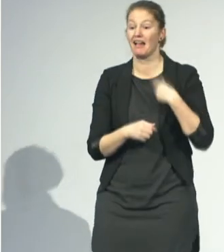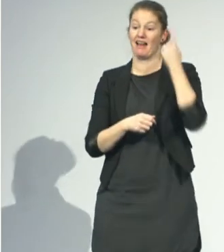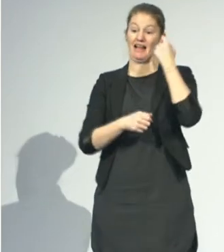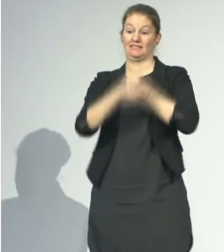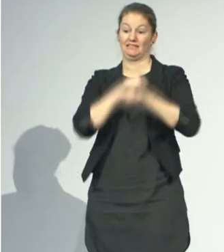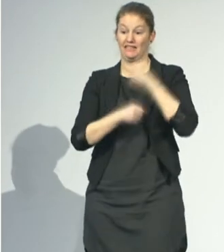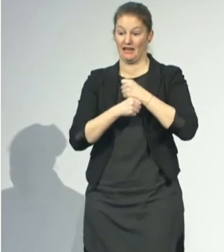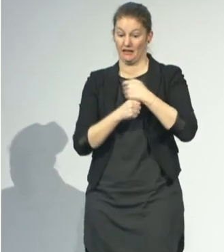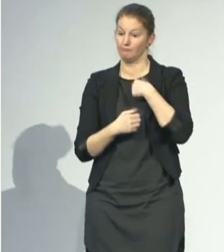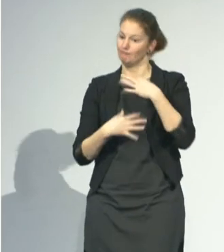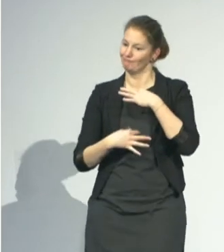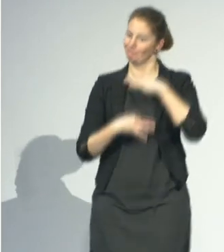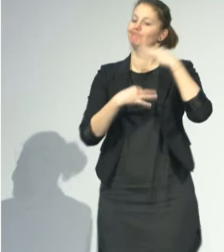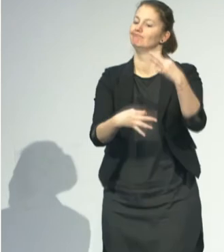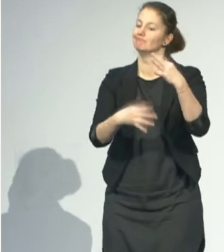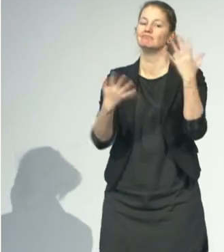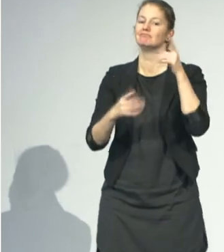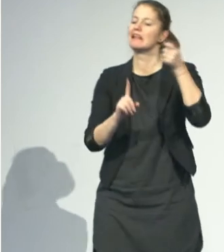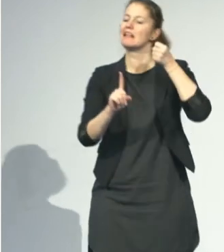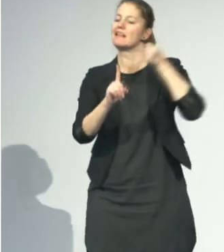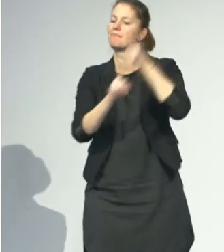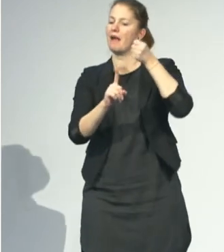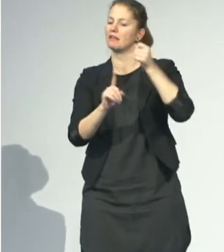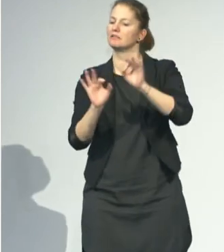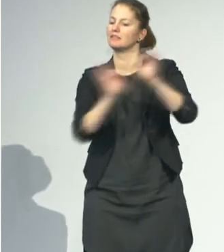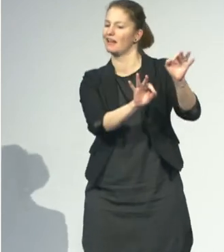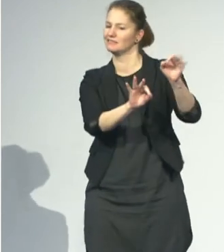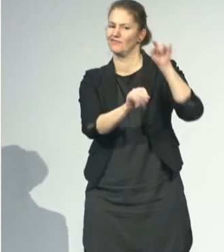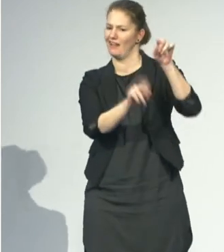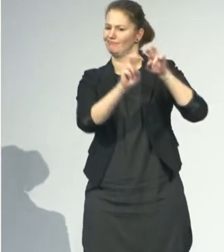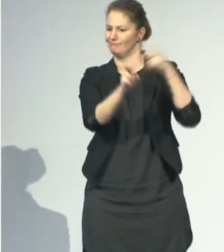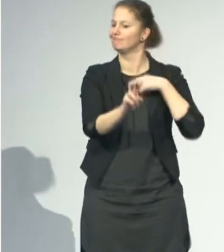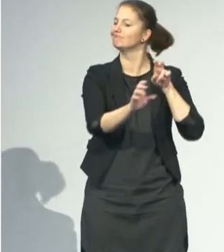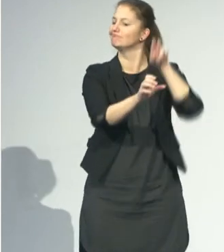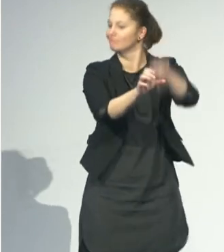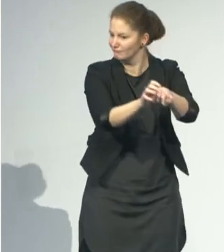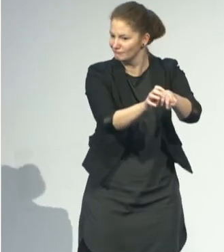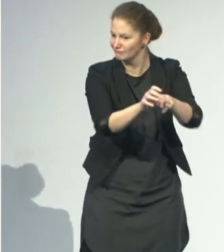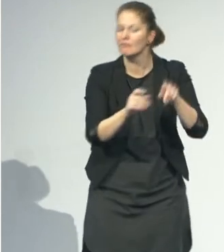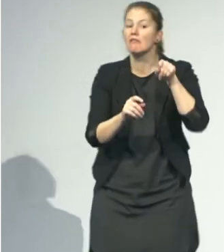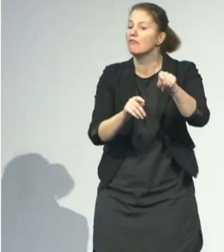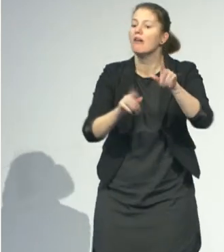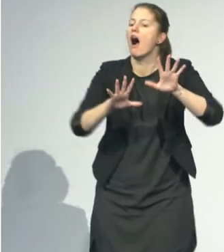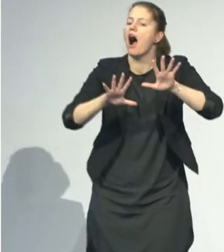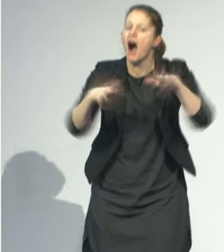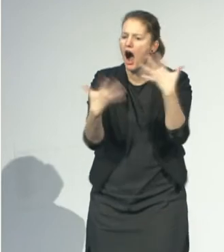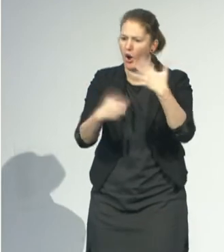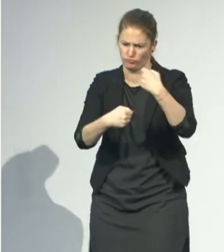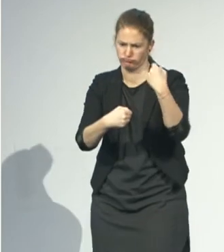as well. How do you work? We work to transform public policies